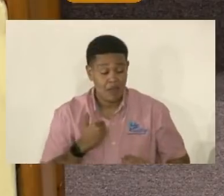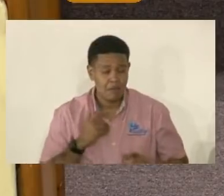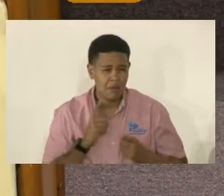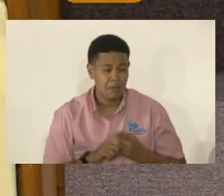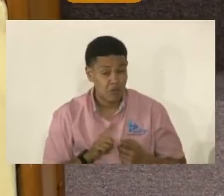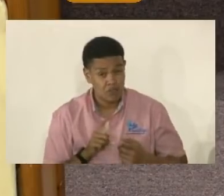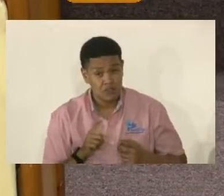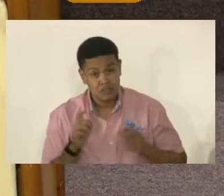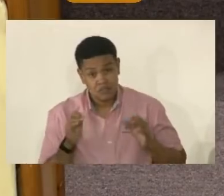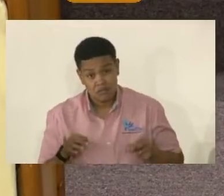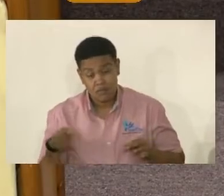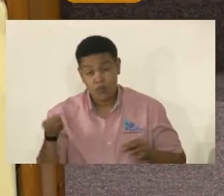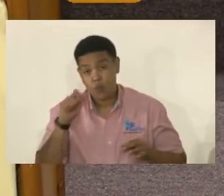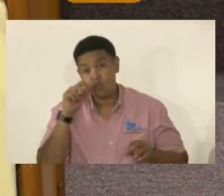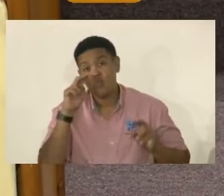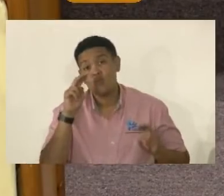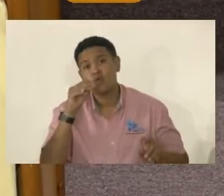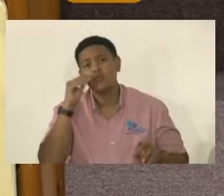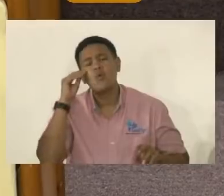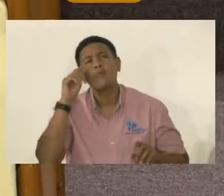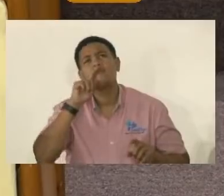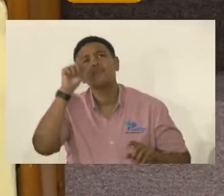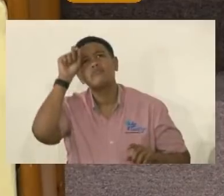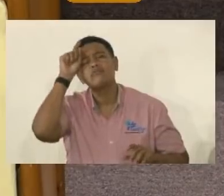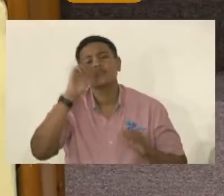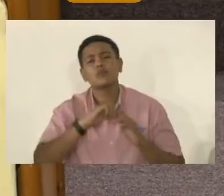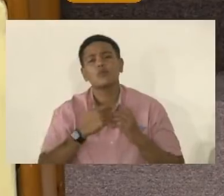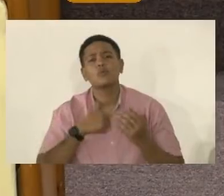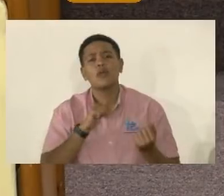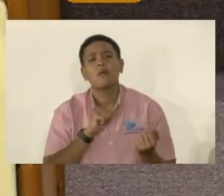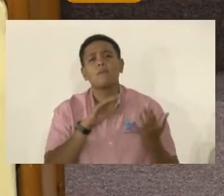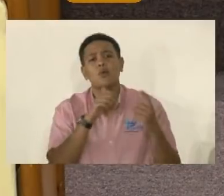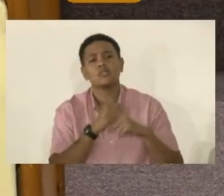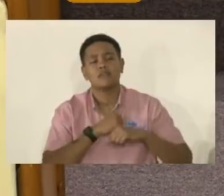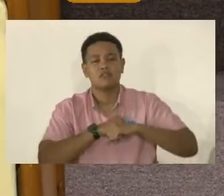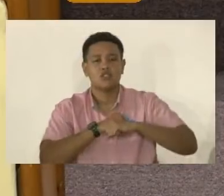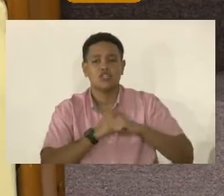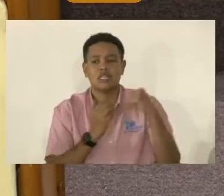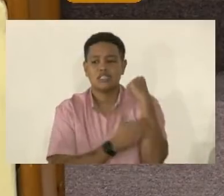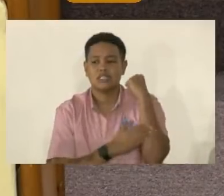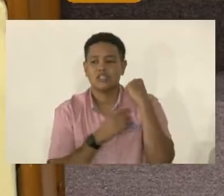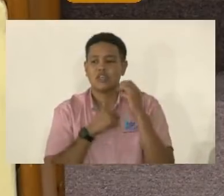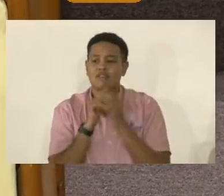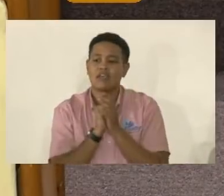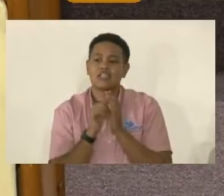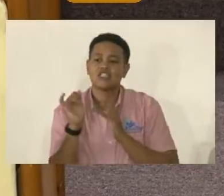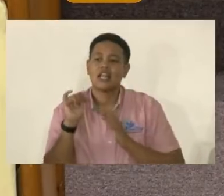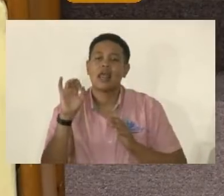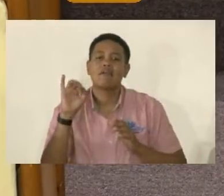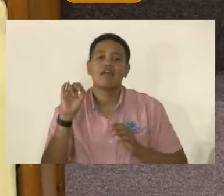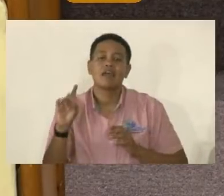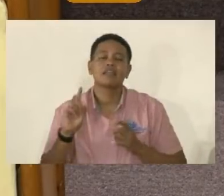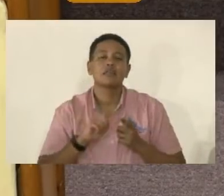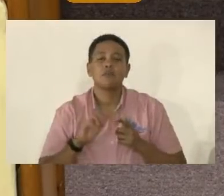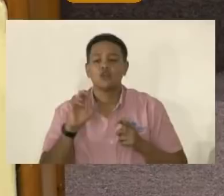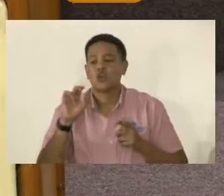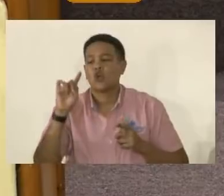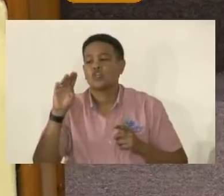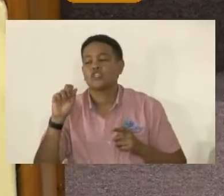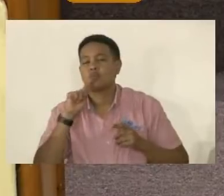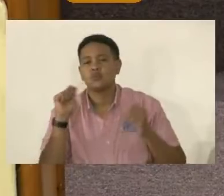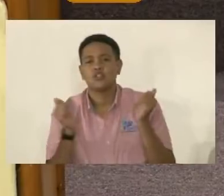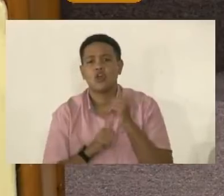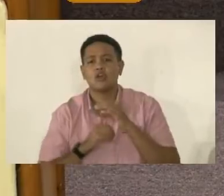indeed those watching at home understand how we have approached security as a nation. So you have agencies like an FID and customs which fall